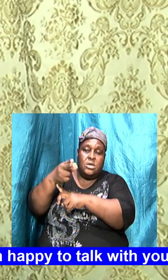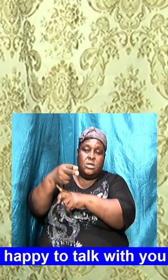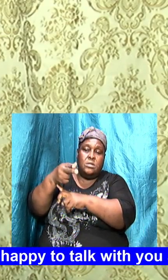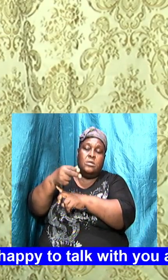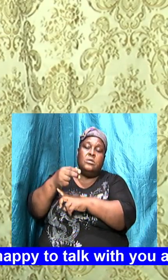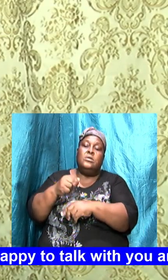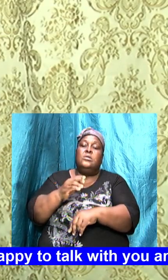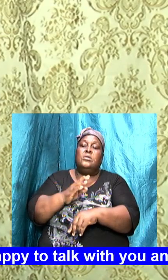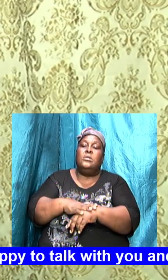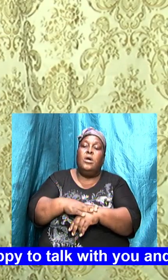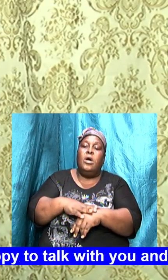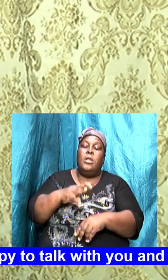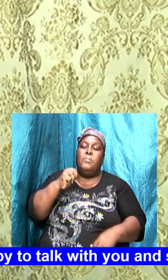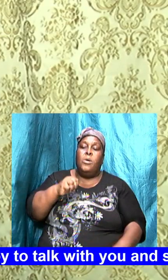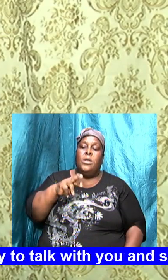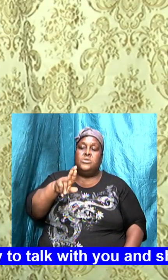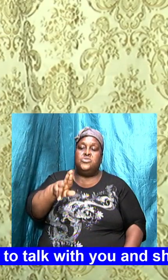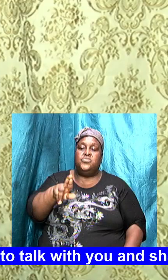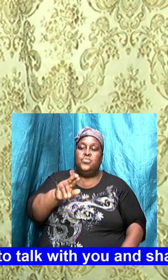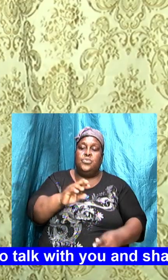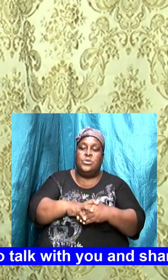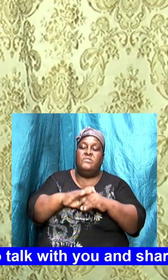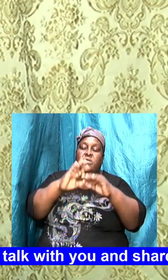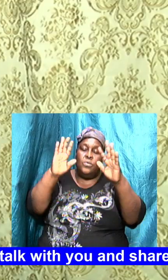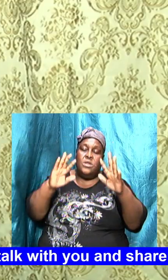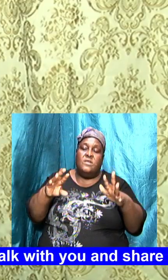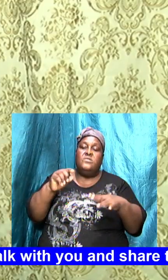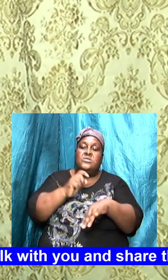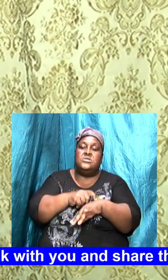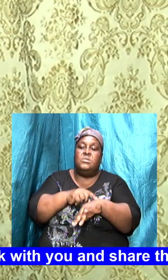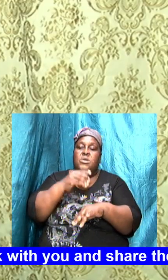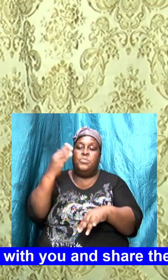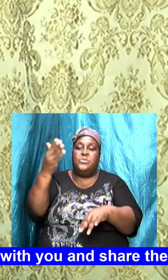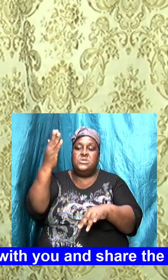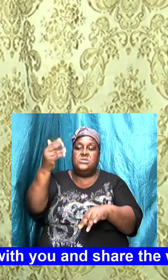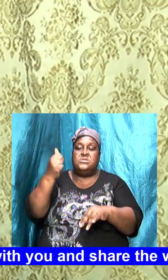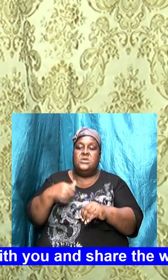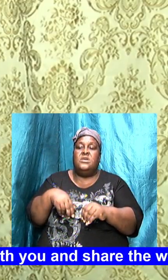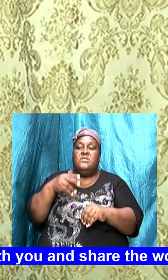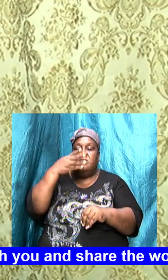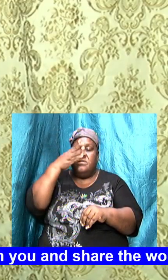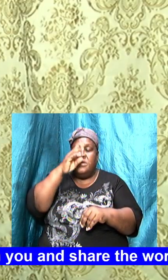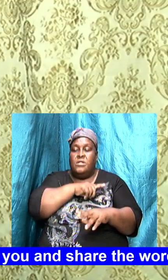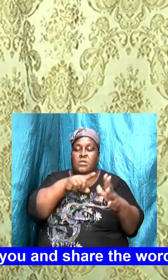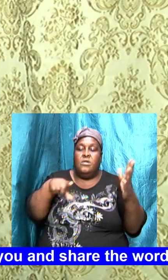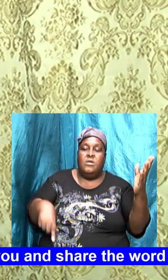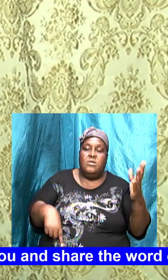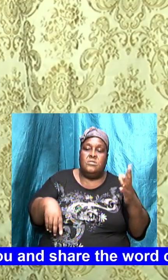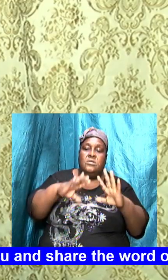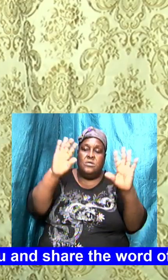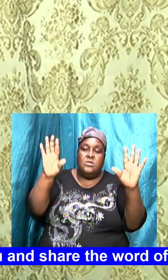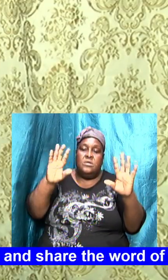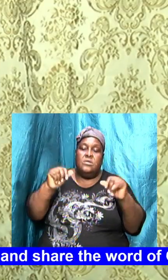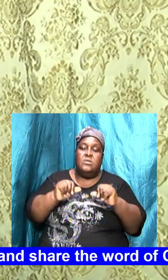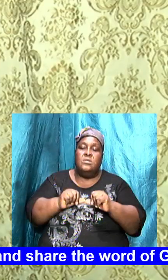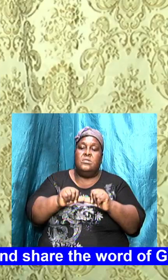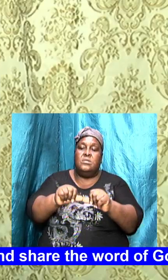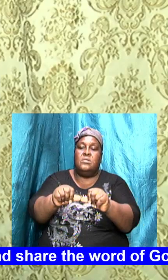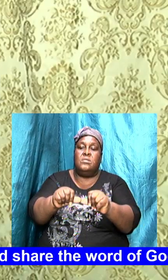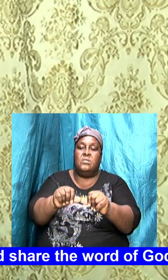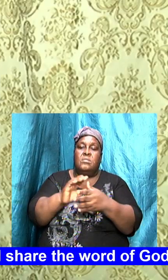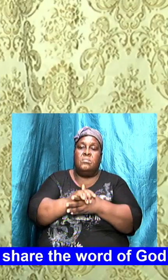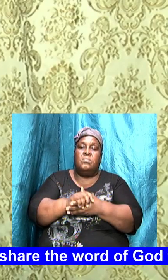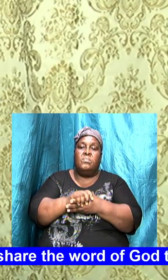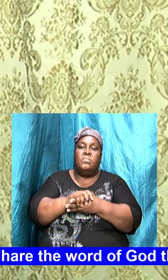wonderful time in the presence of the Lord. And come Sunday, we continue there just to let us know